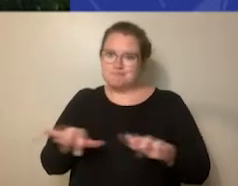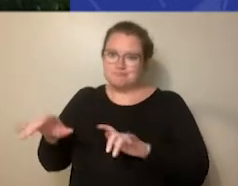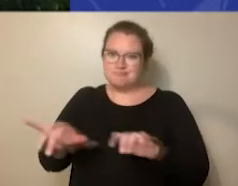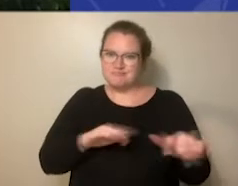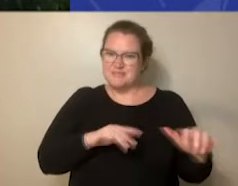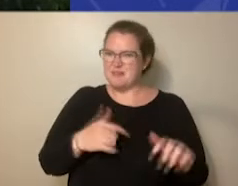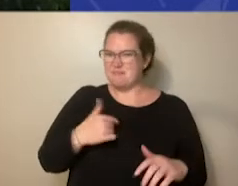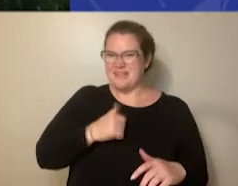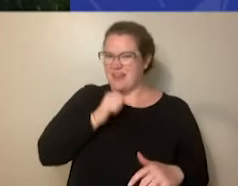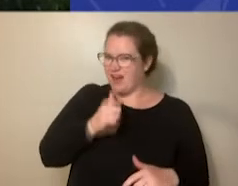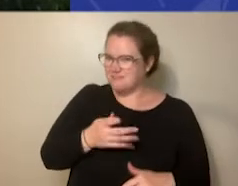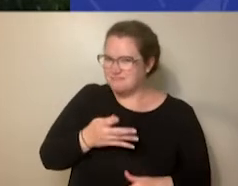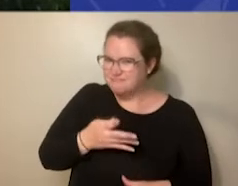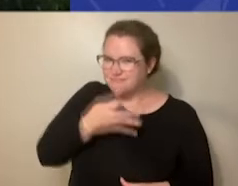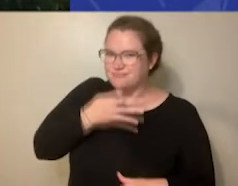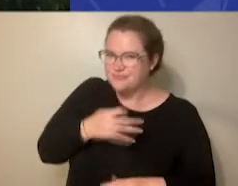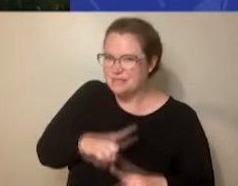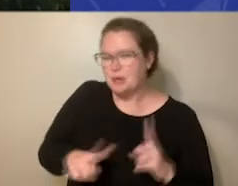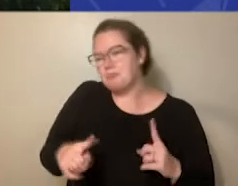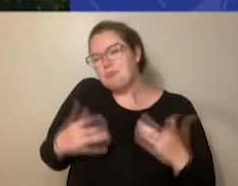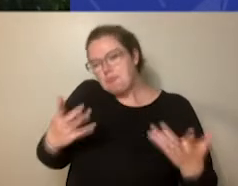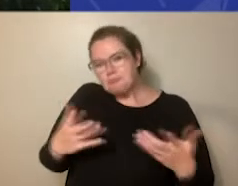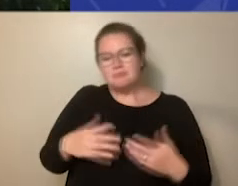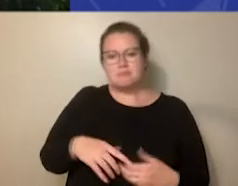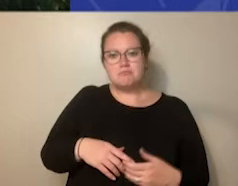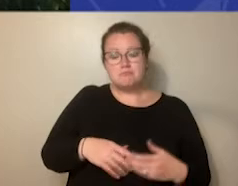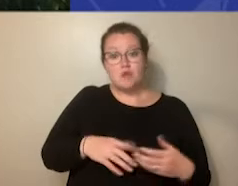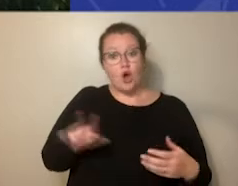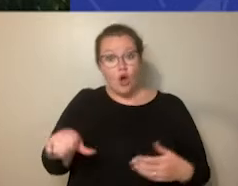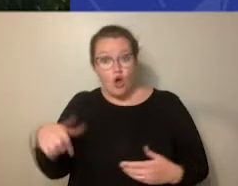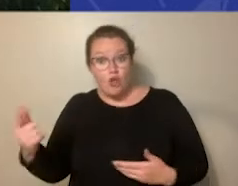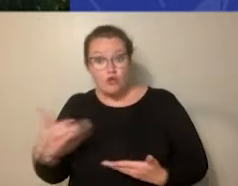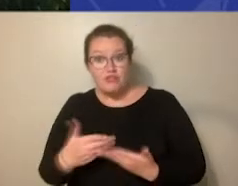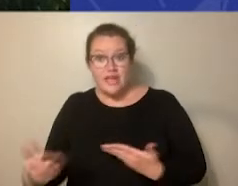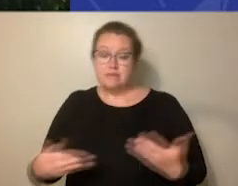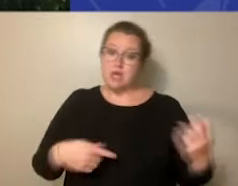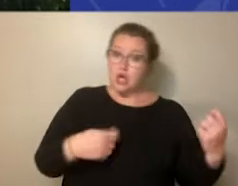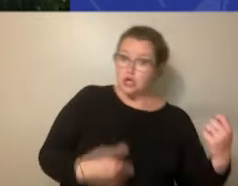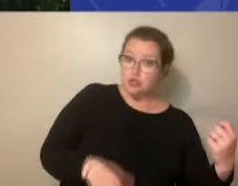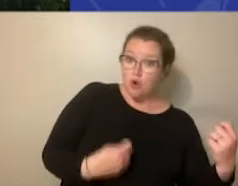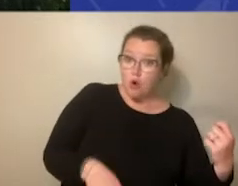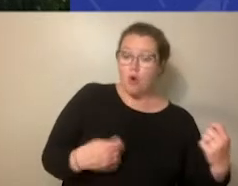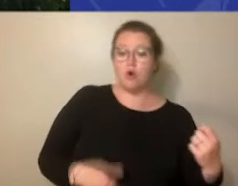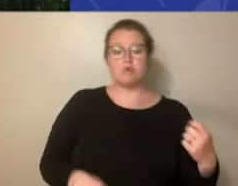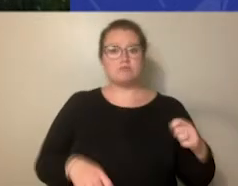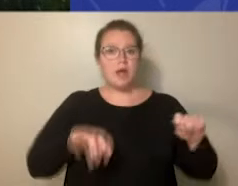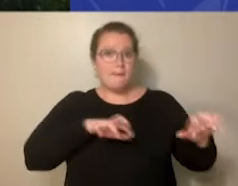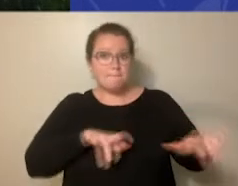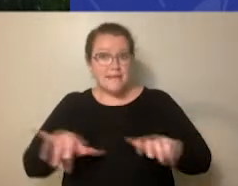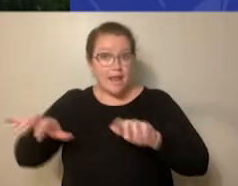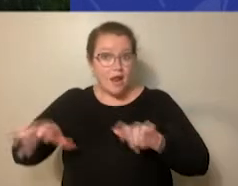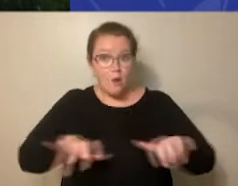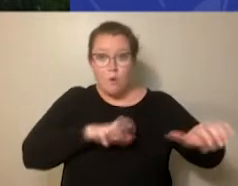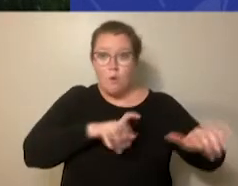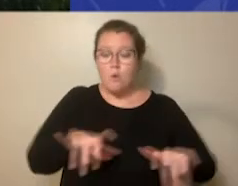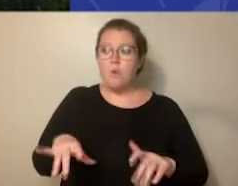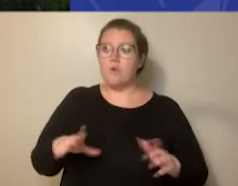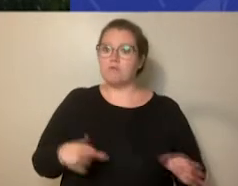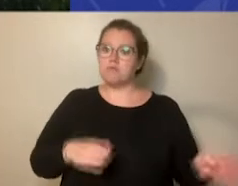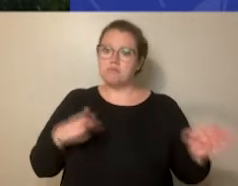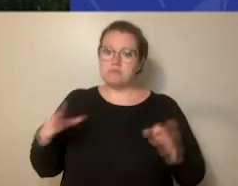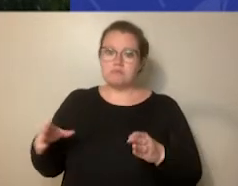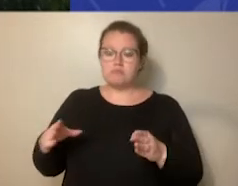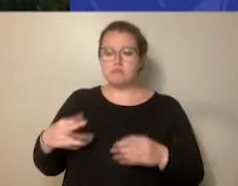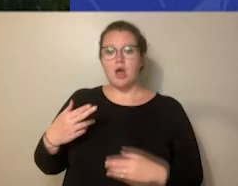greatest pianist. But so that kind of led to other things. I picked up the guitar, I played some piano, I play some